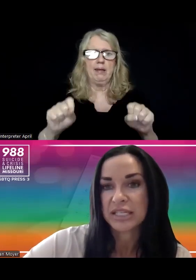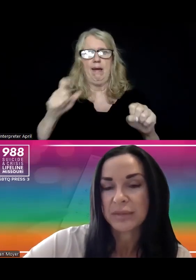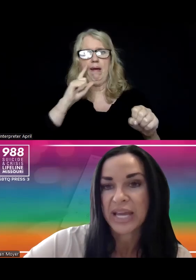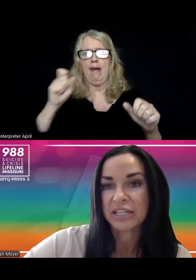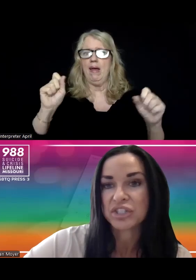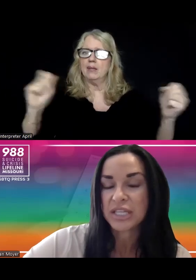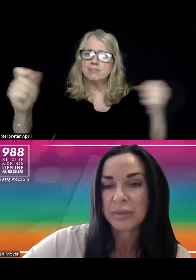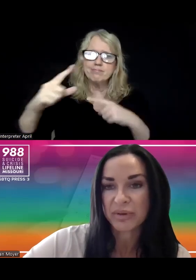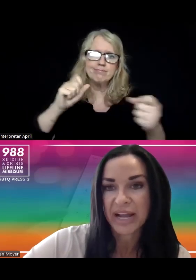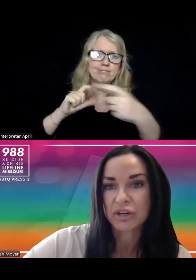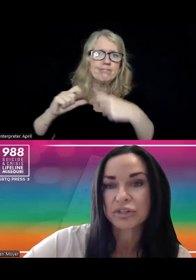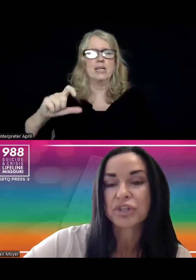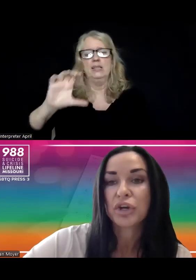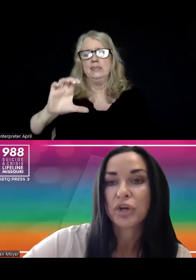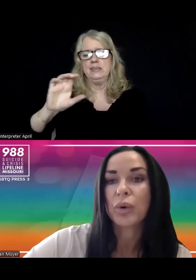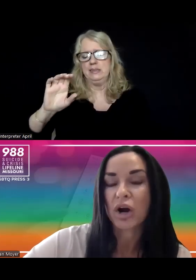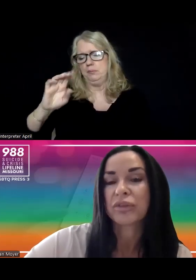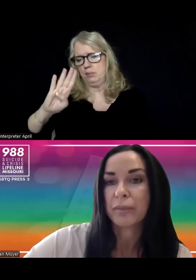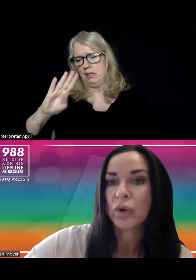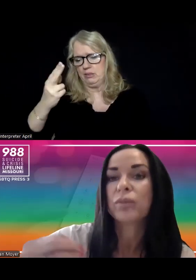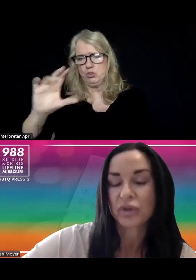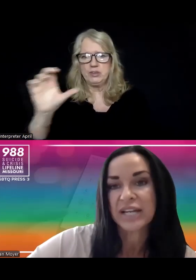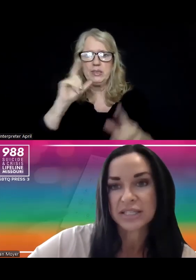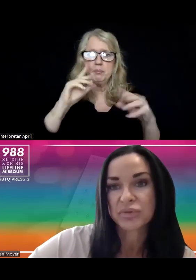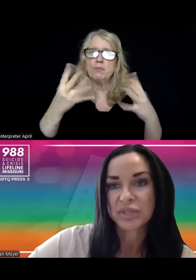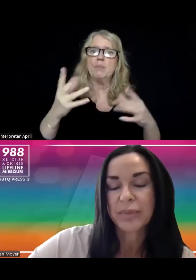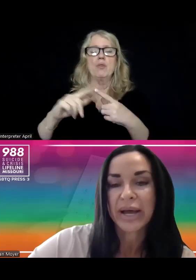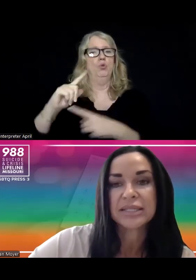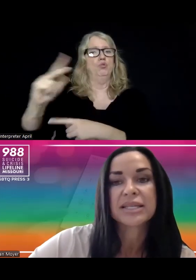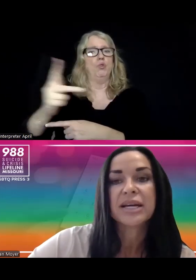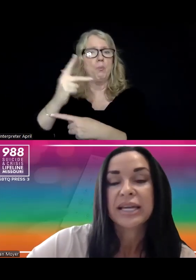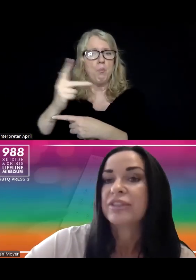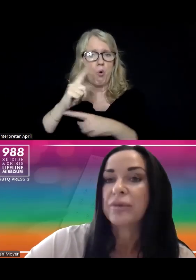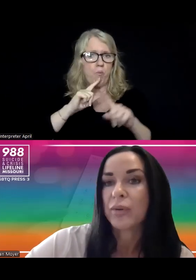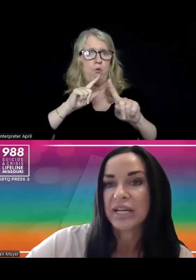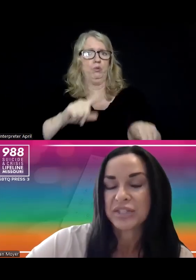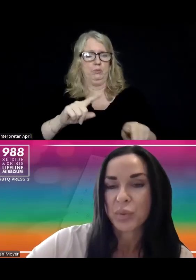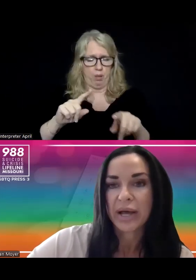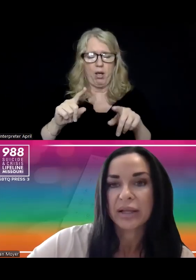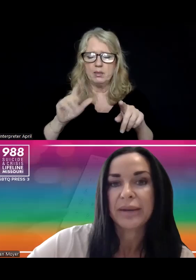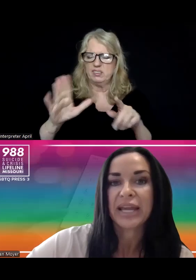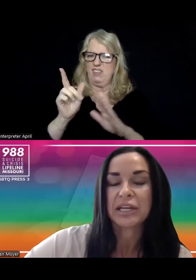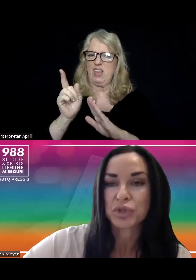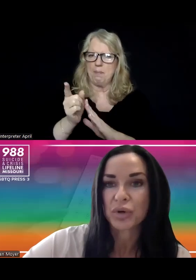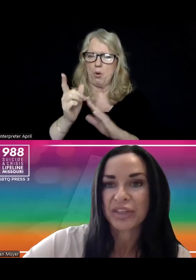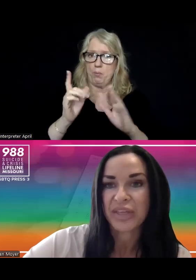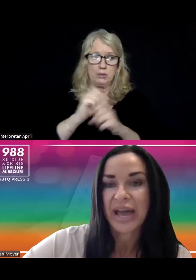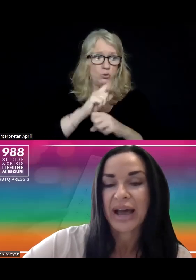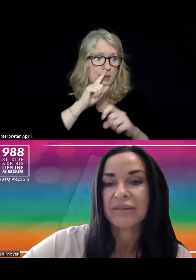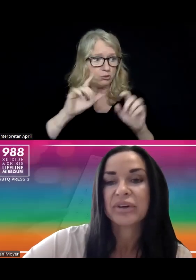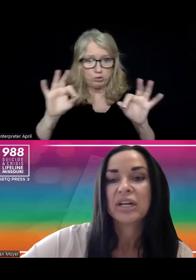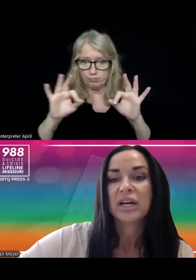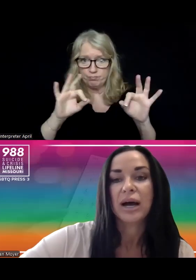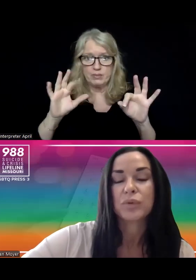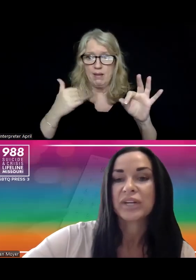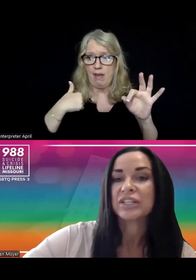our CCBHC providers who are the mobile crisis response in the moment as well, and making sure that they